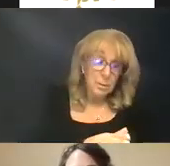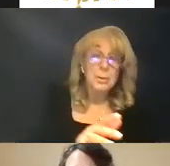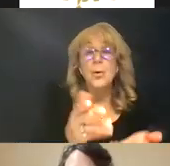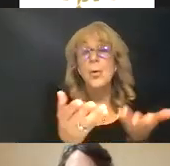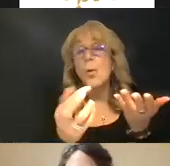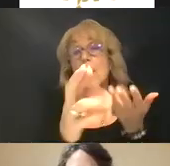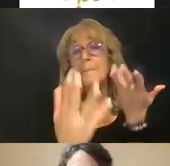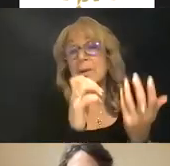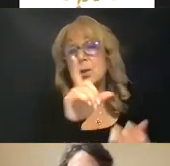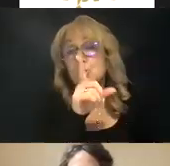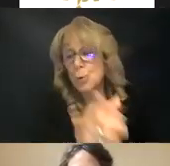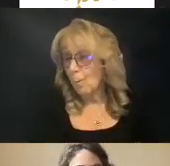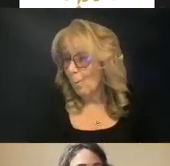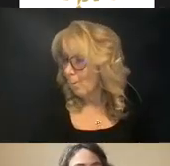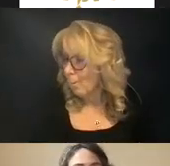sure.